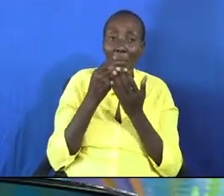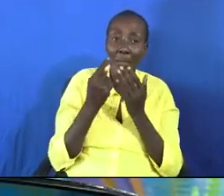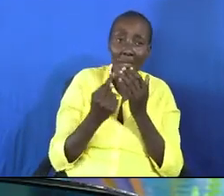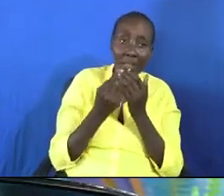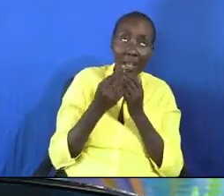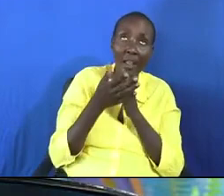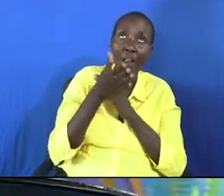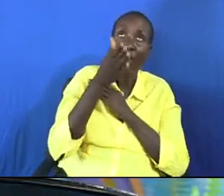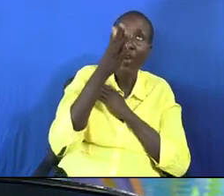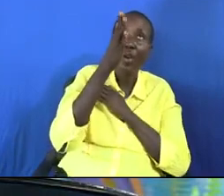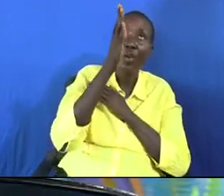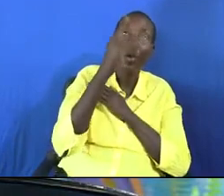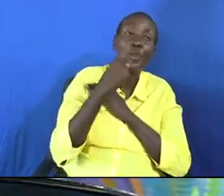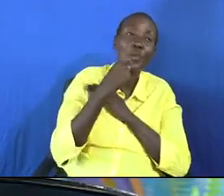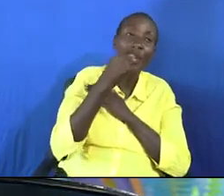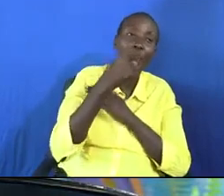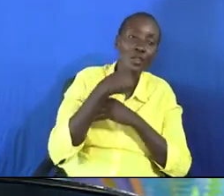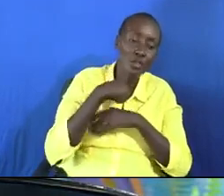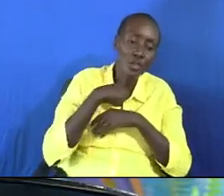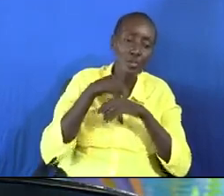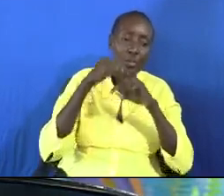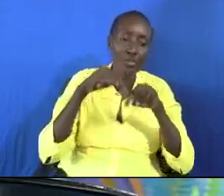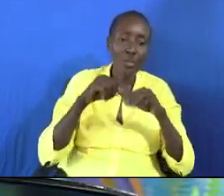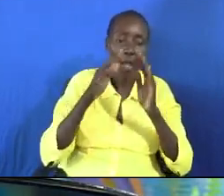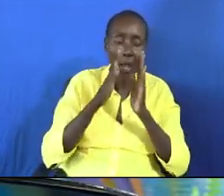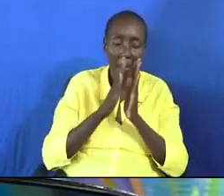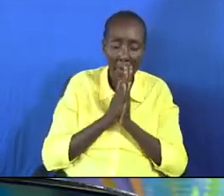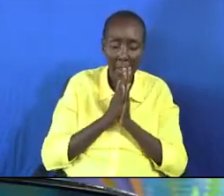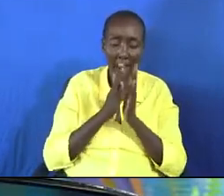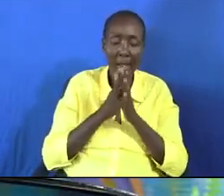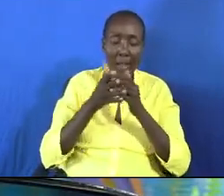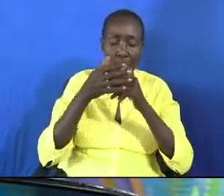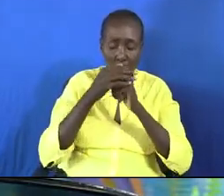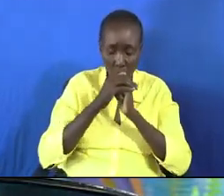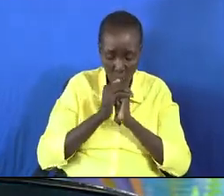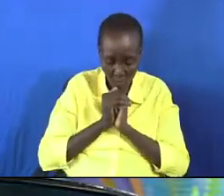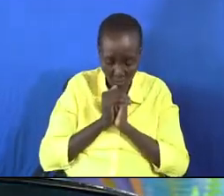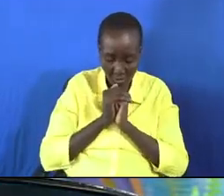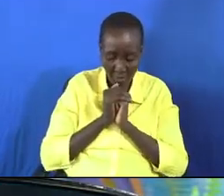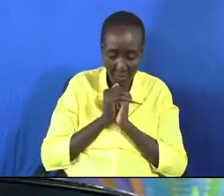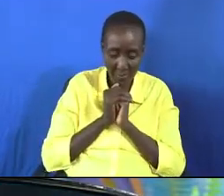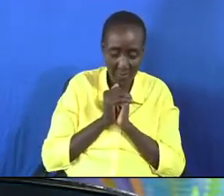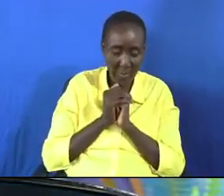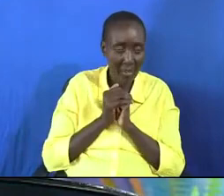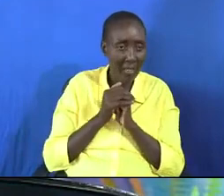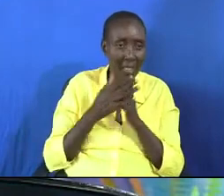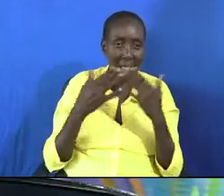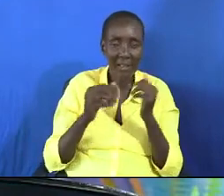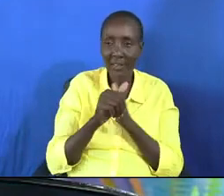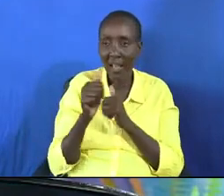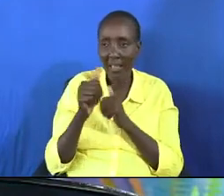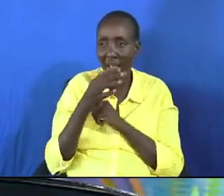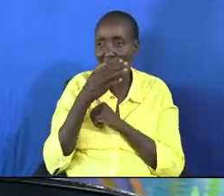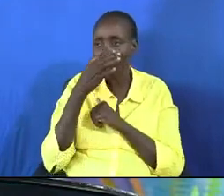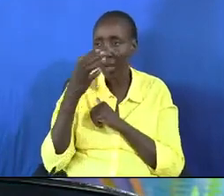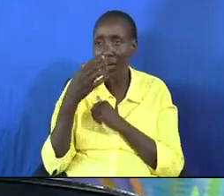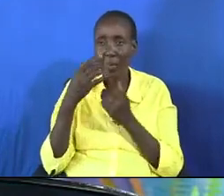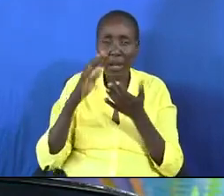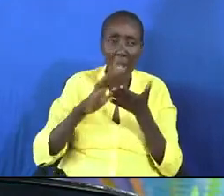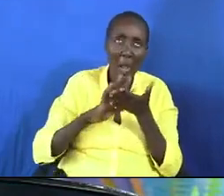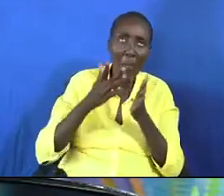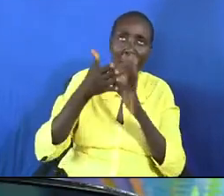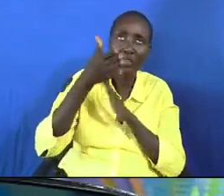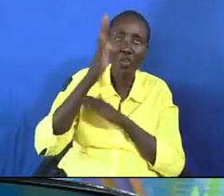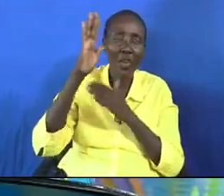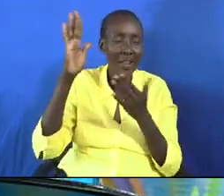says, God has just told me today is prayer and worship. We are not doing anything else. We are just going to praise God